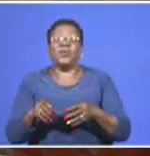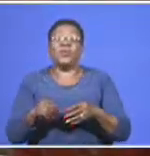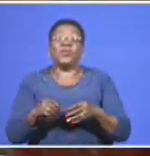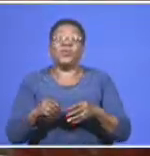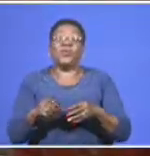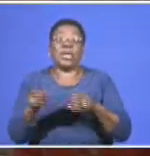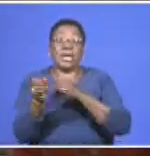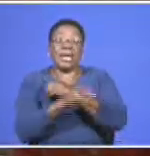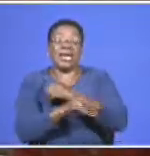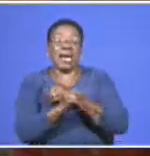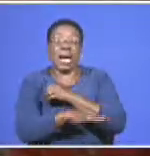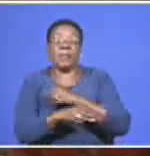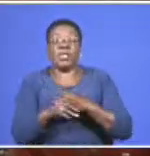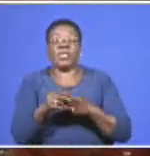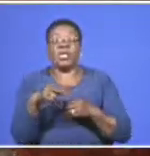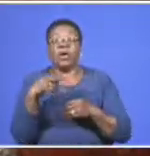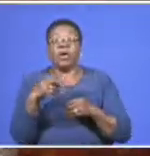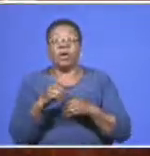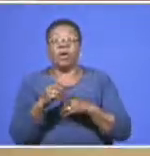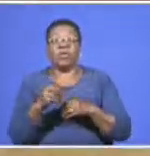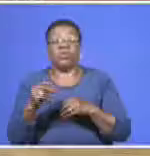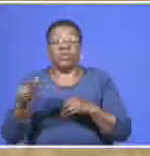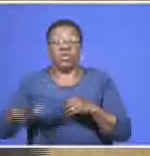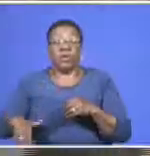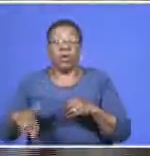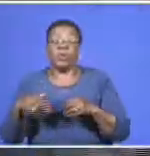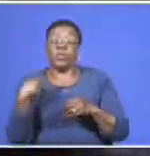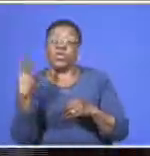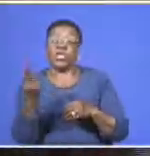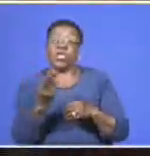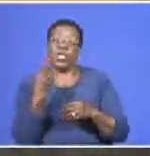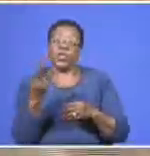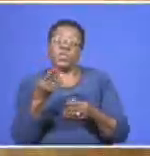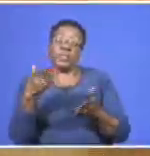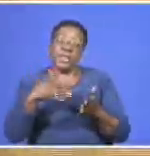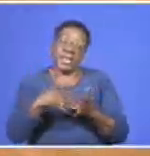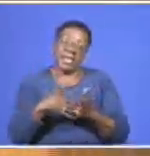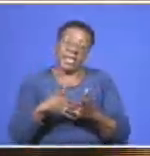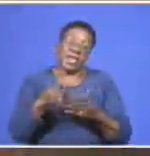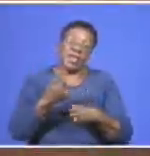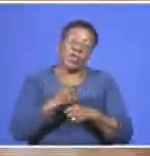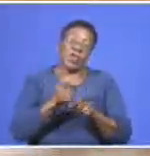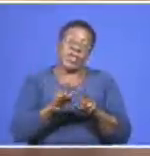can be infused into a lavish morning meal. Crystal Darling, ZNS Network News.